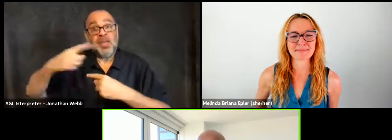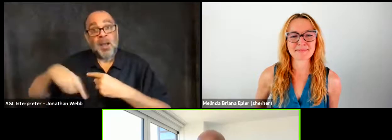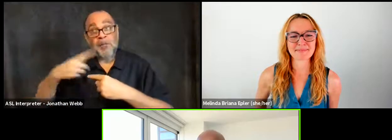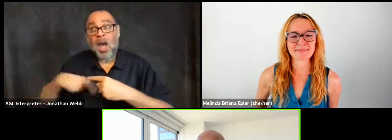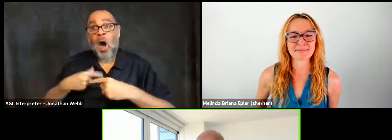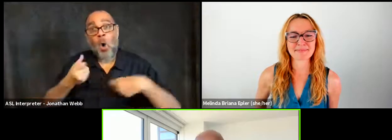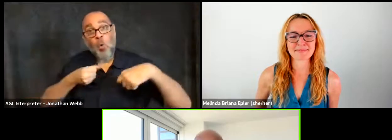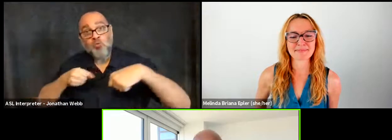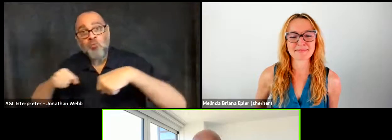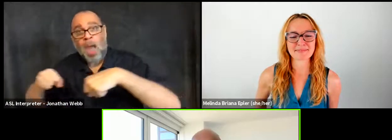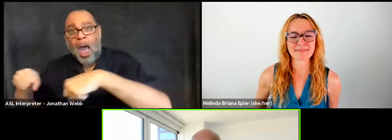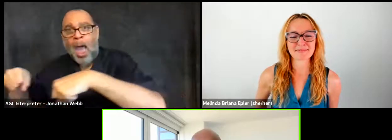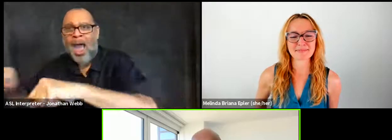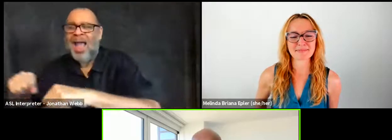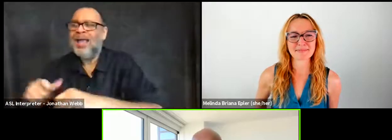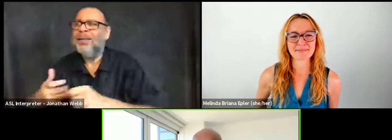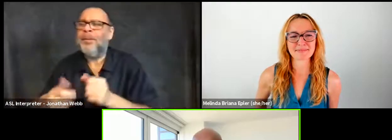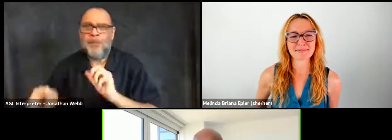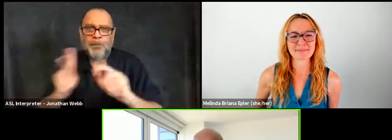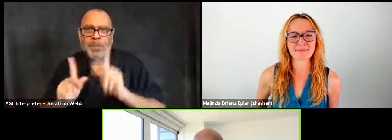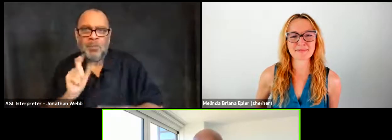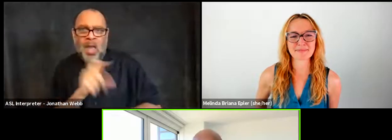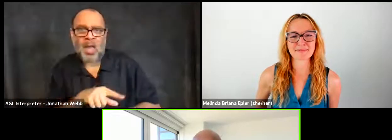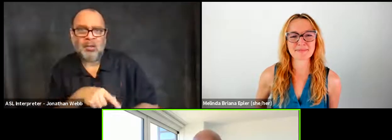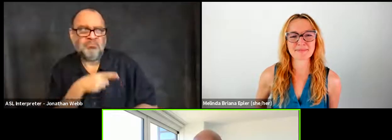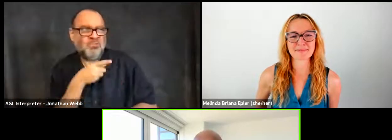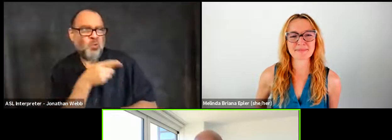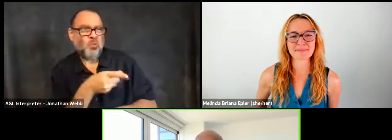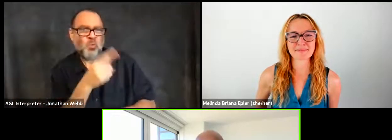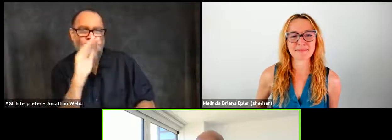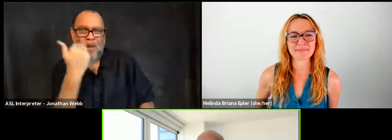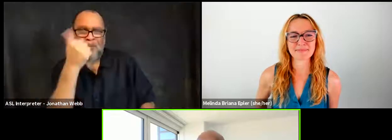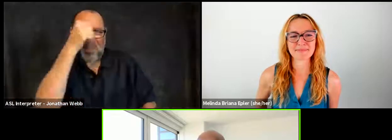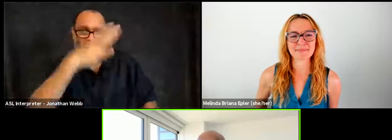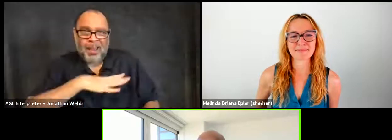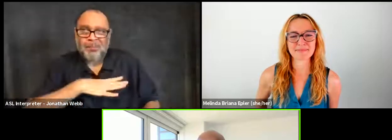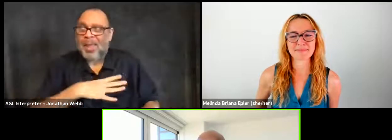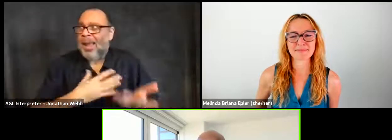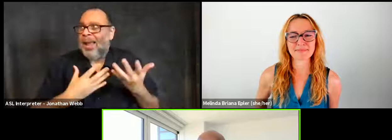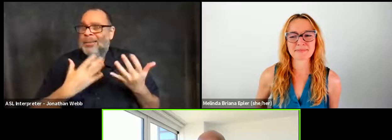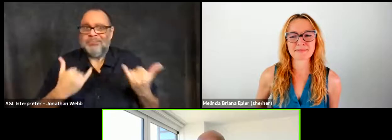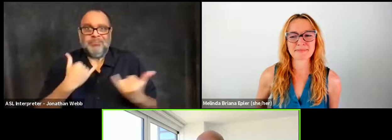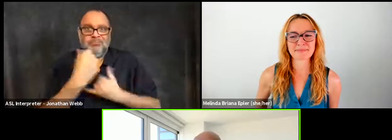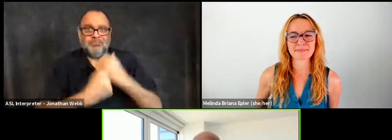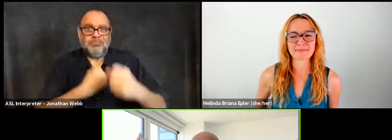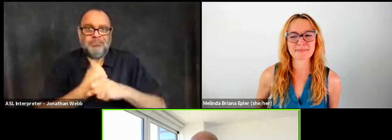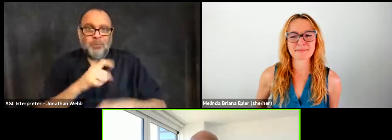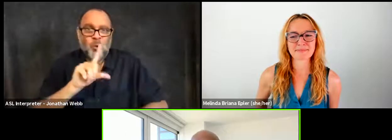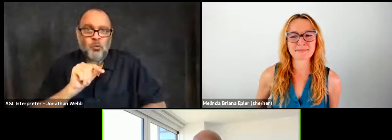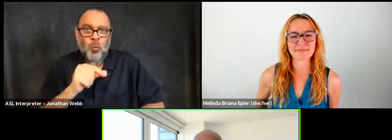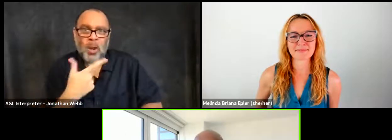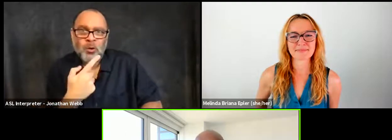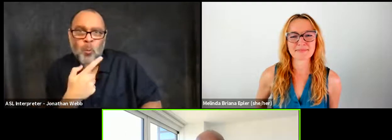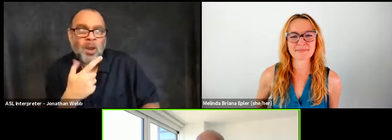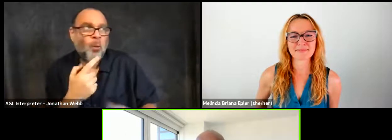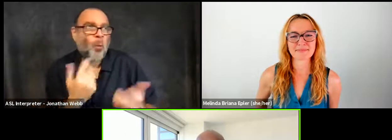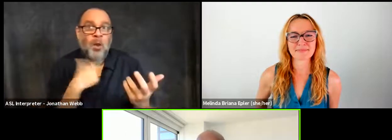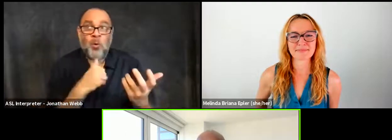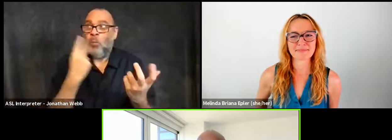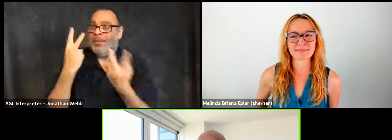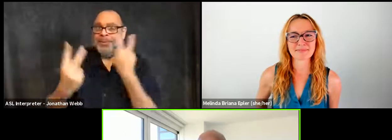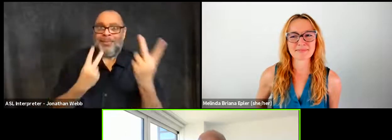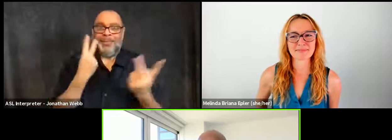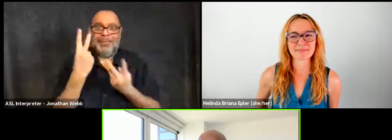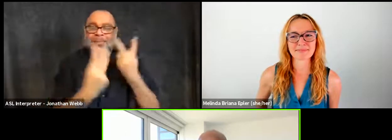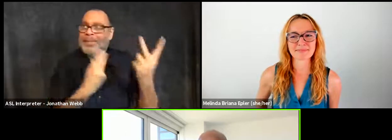is about like, are you scared because you're a Black man in 2021 and we dealing with all this things happening in this country last